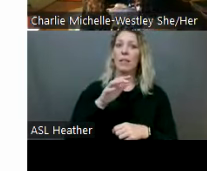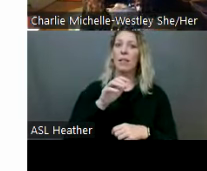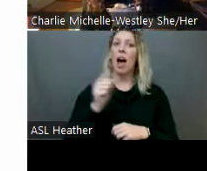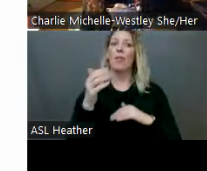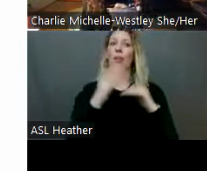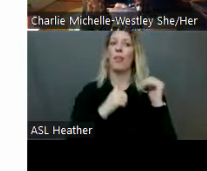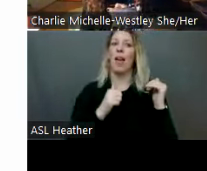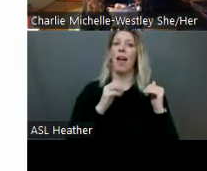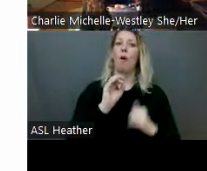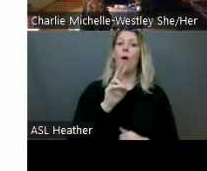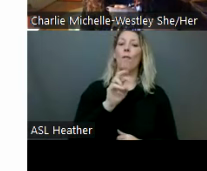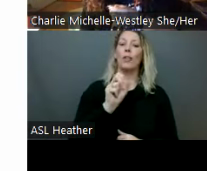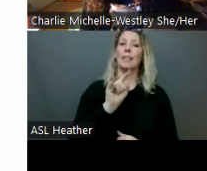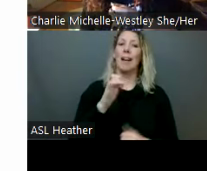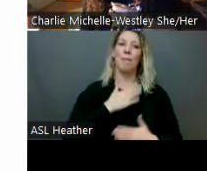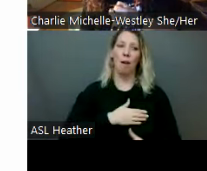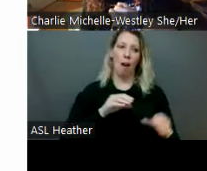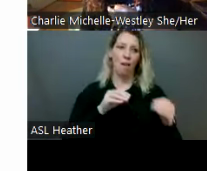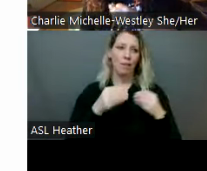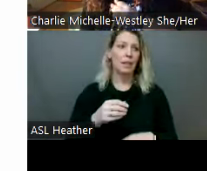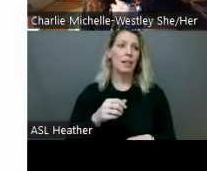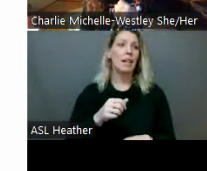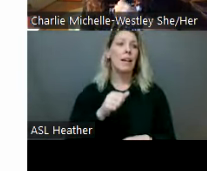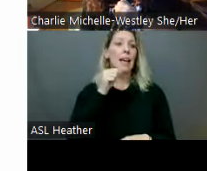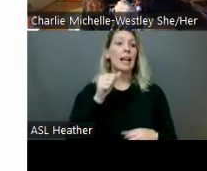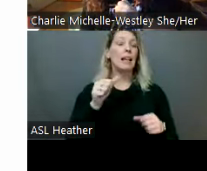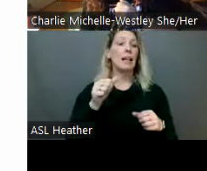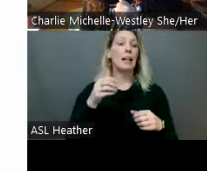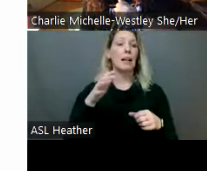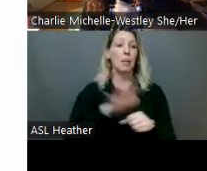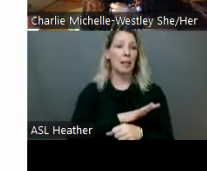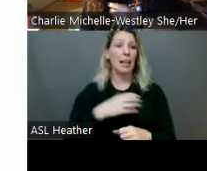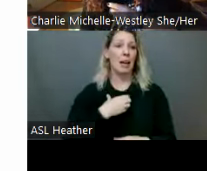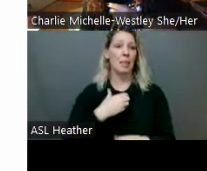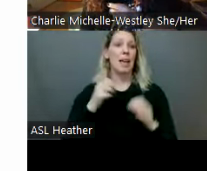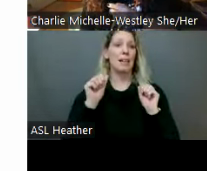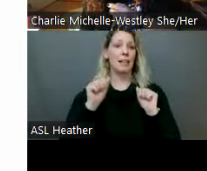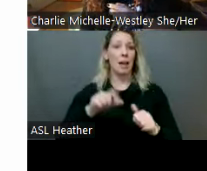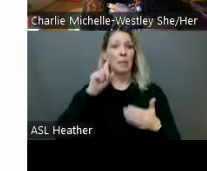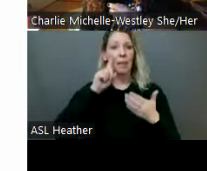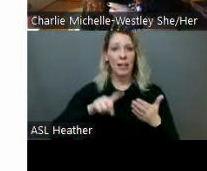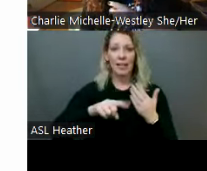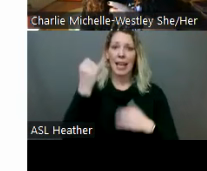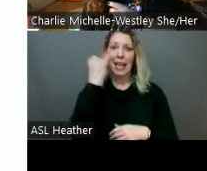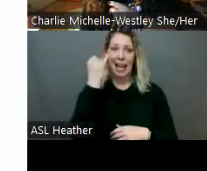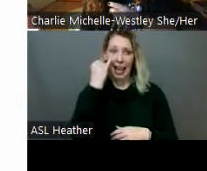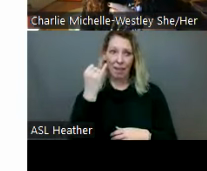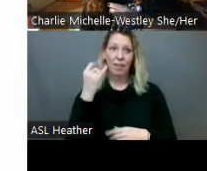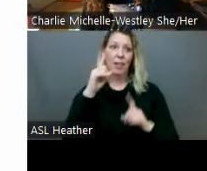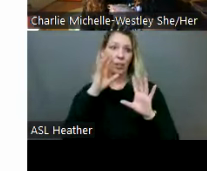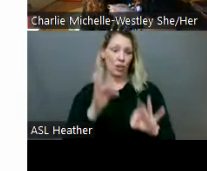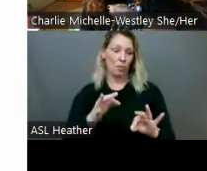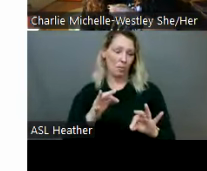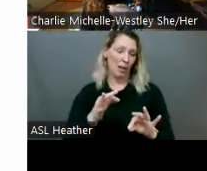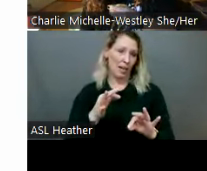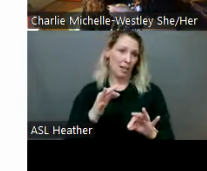H. I is incomplete complaints can be investigated if the oversight body determines investigation is warranted. And J, investigation